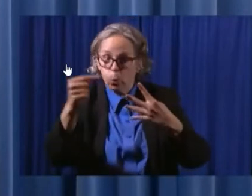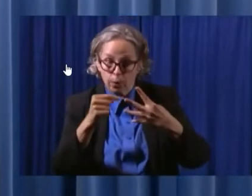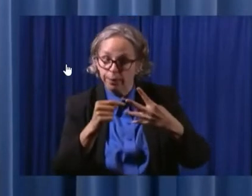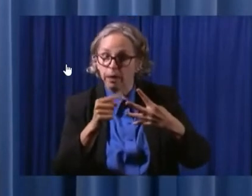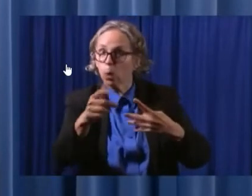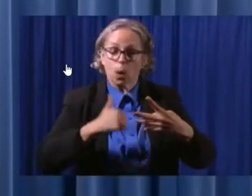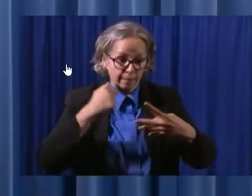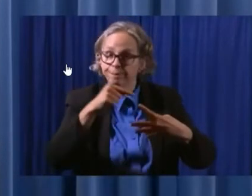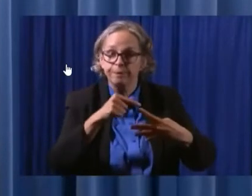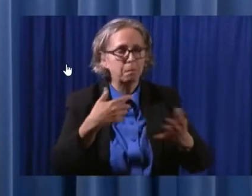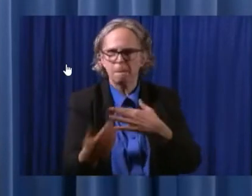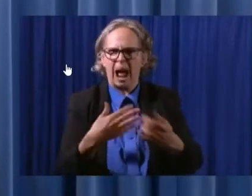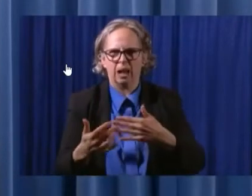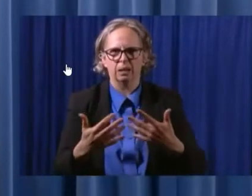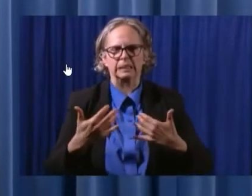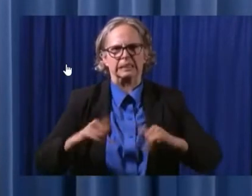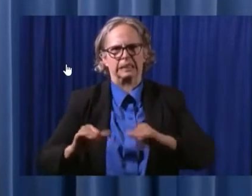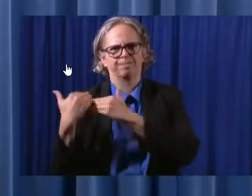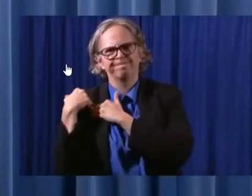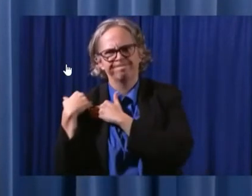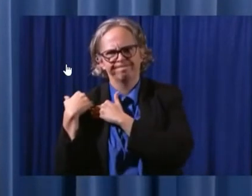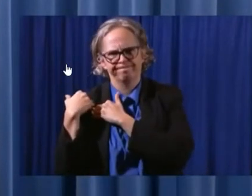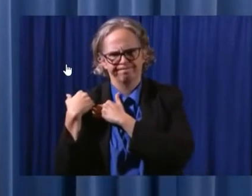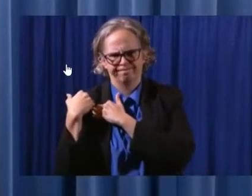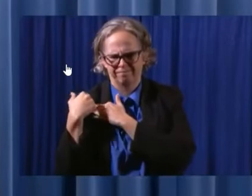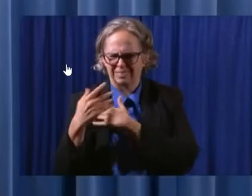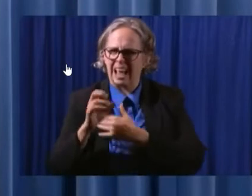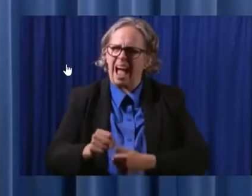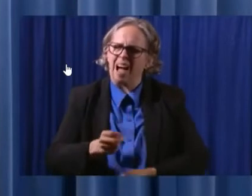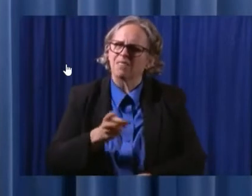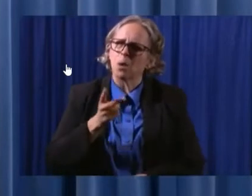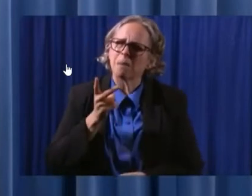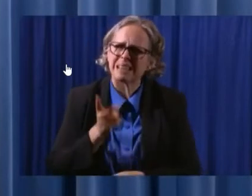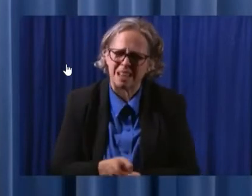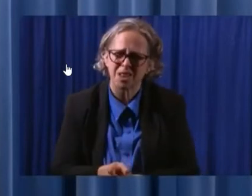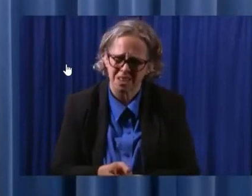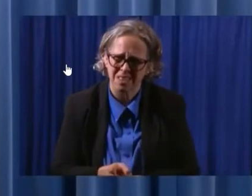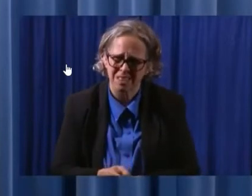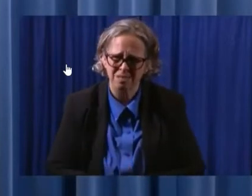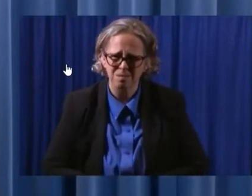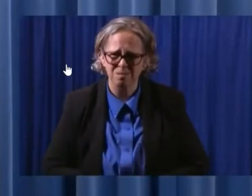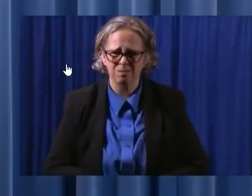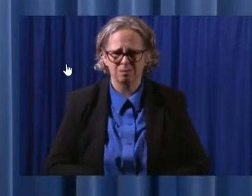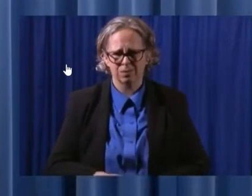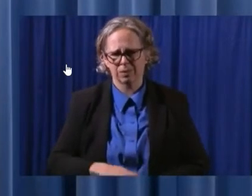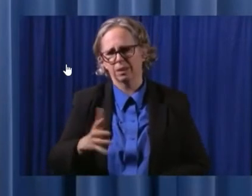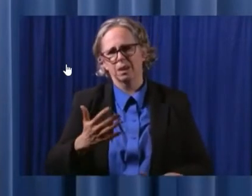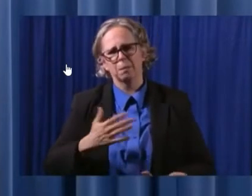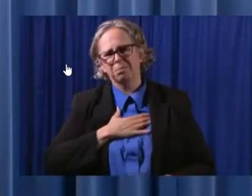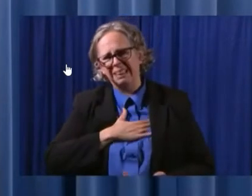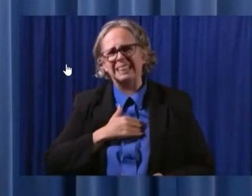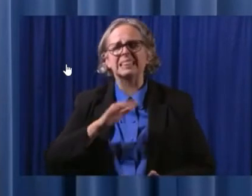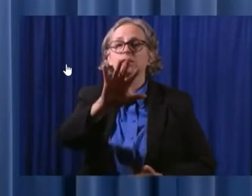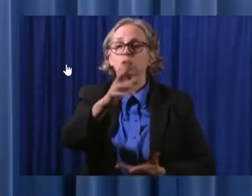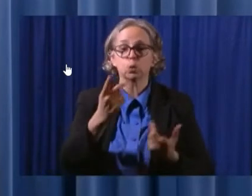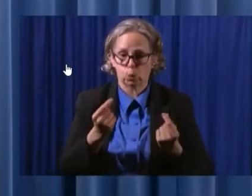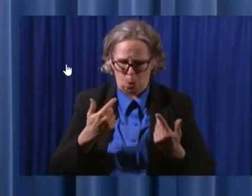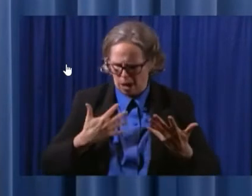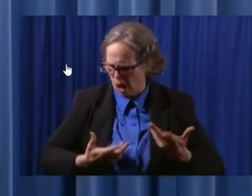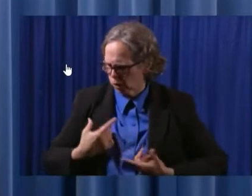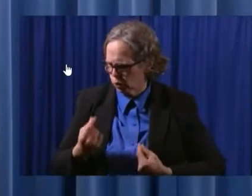levels. To better understand your own individual risk, of course, consult a doctor. Second,